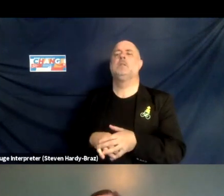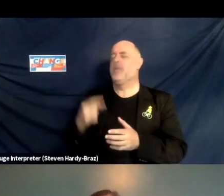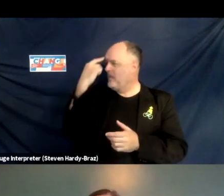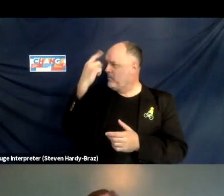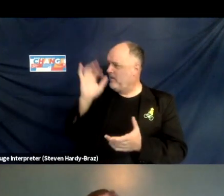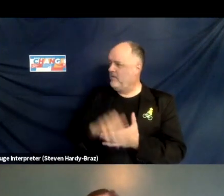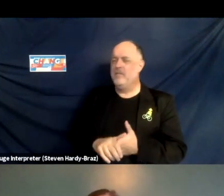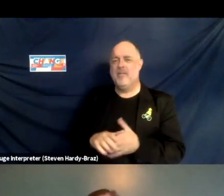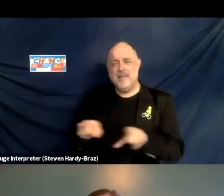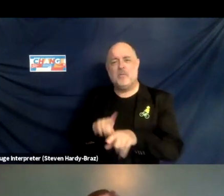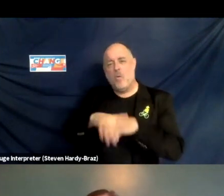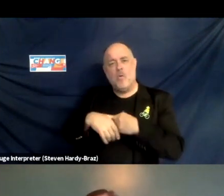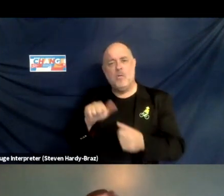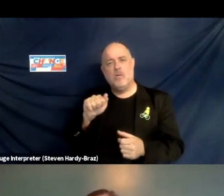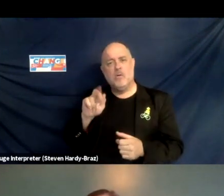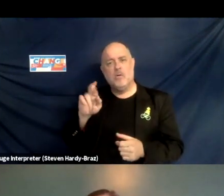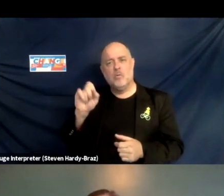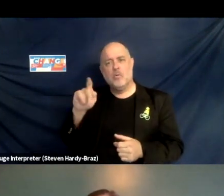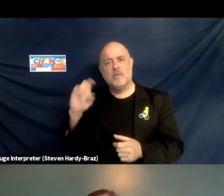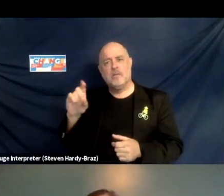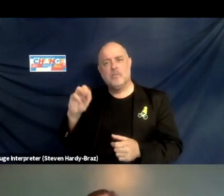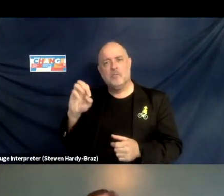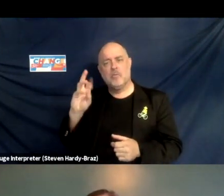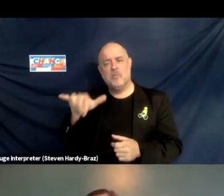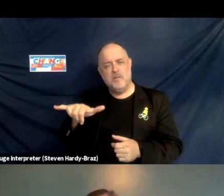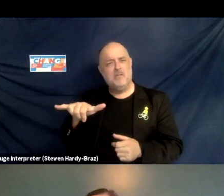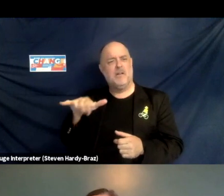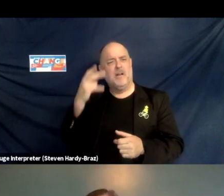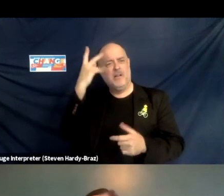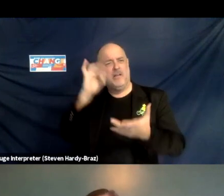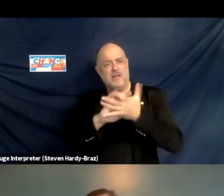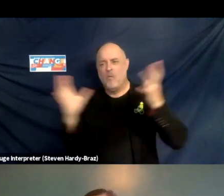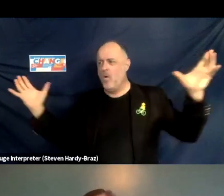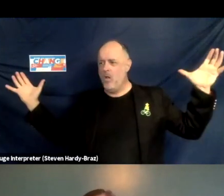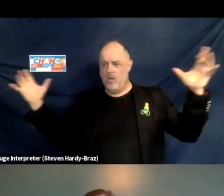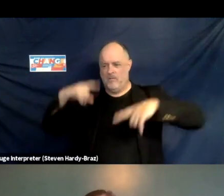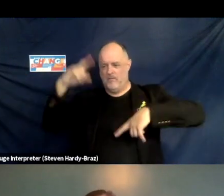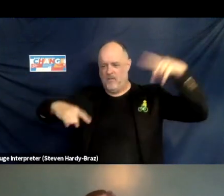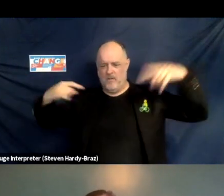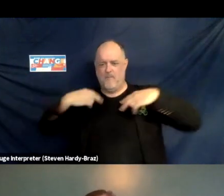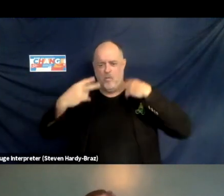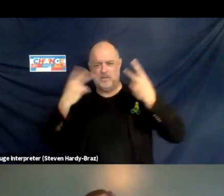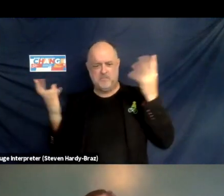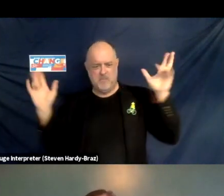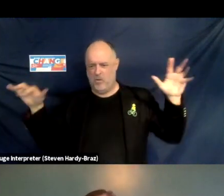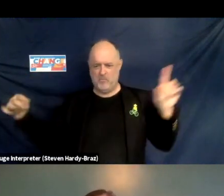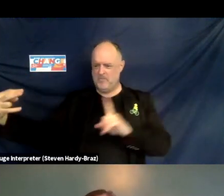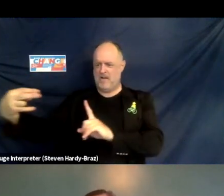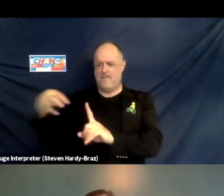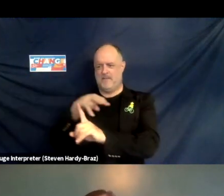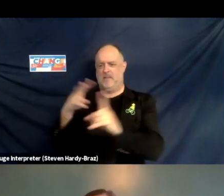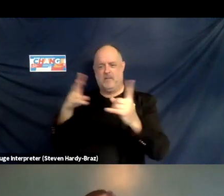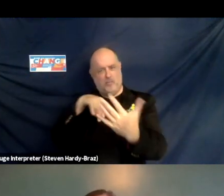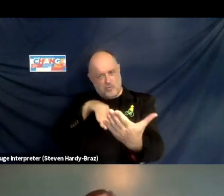the Arrest of Mobility platform is going to be aiming to do, get all these voices in one place so that we can address these